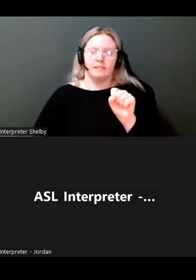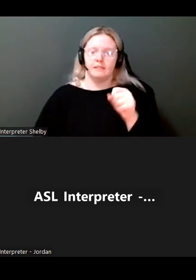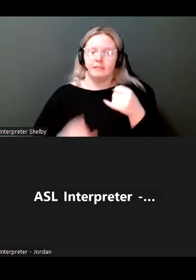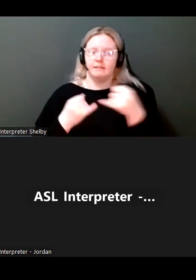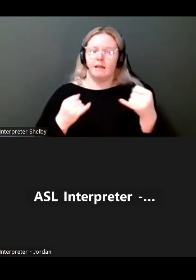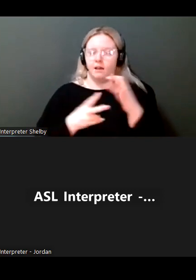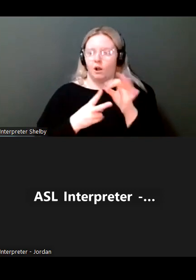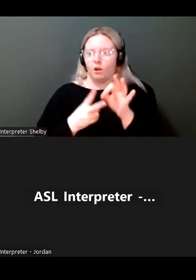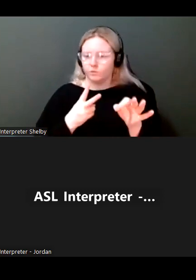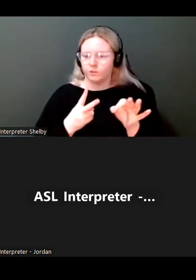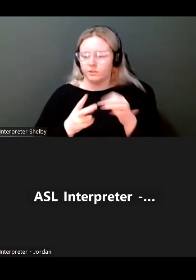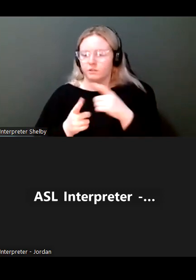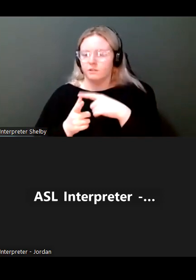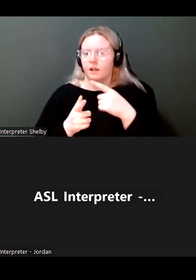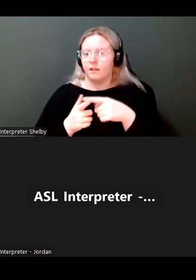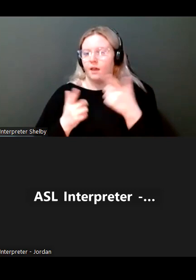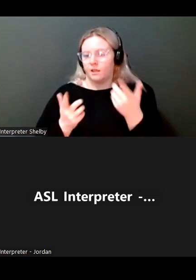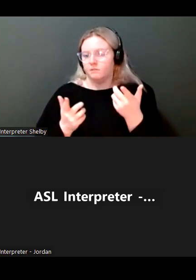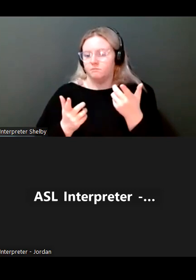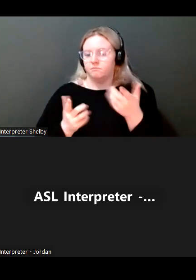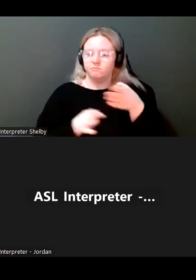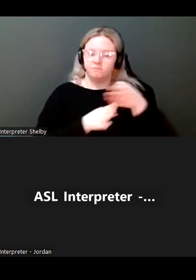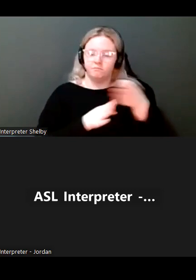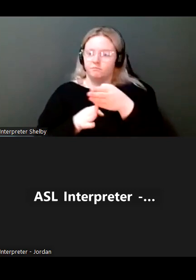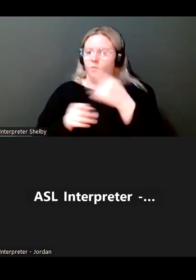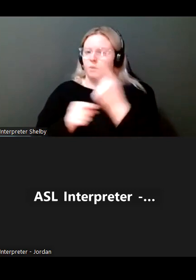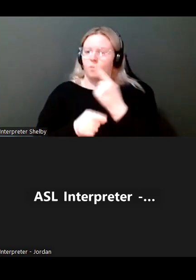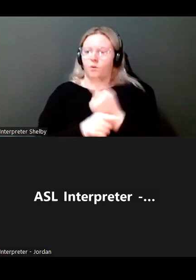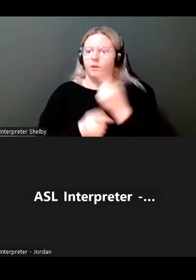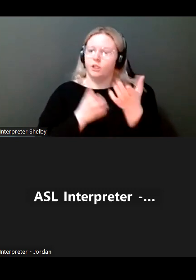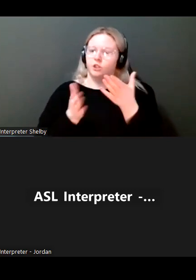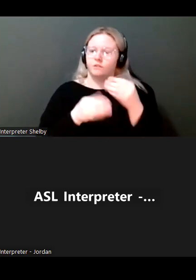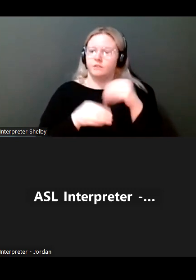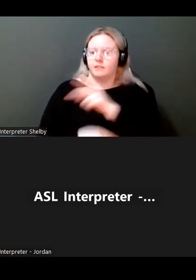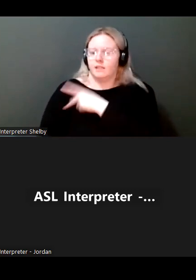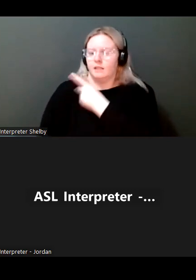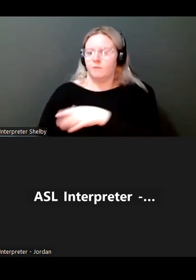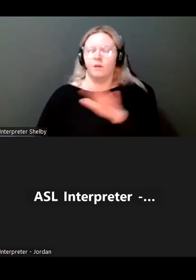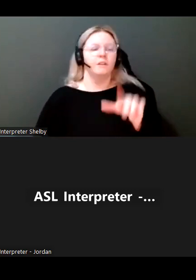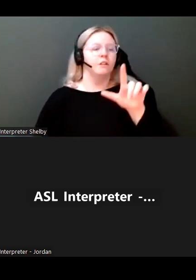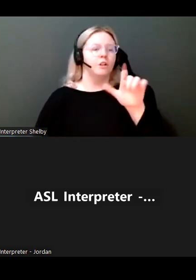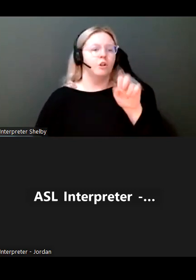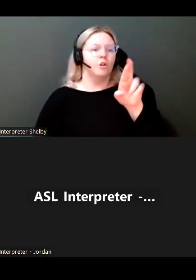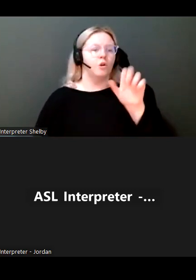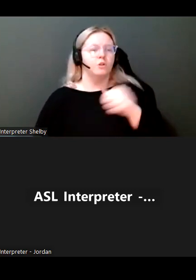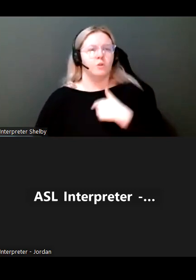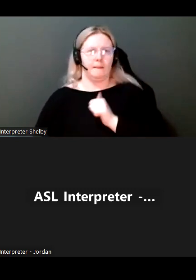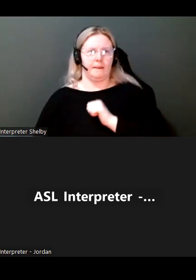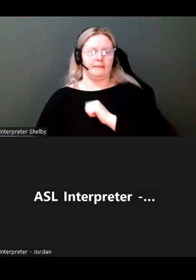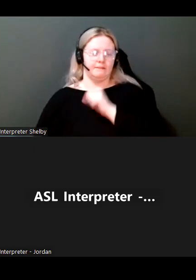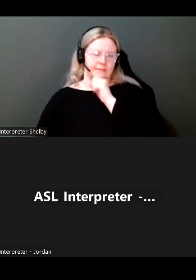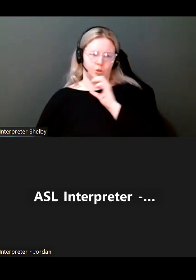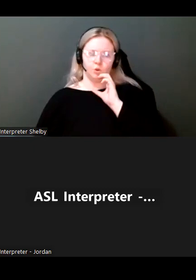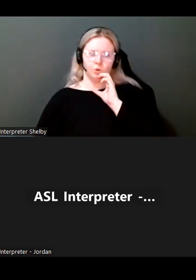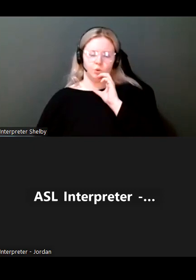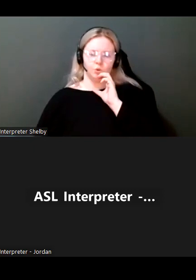to appropriate services in the province. Laura, one thing I think as a senior, there might be